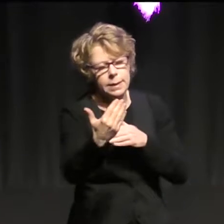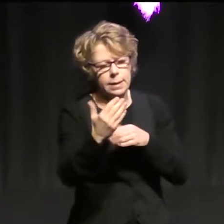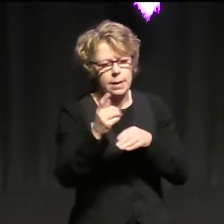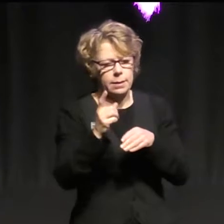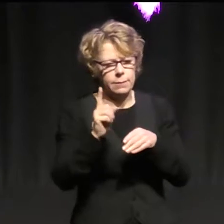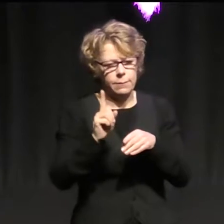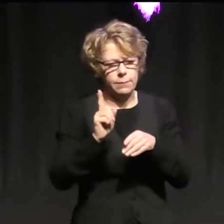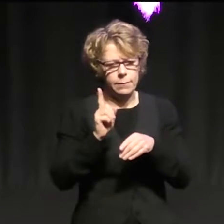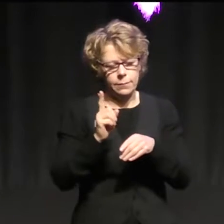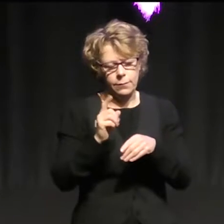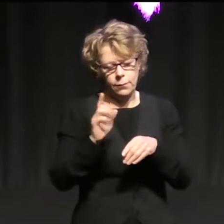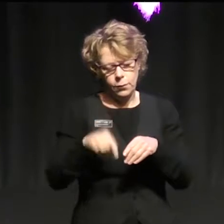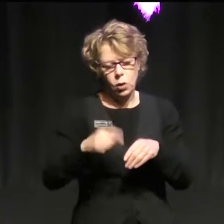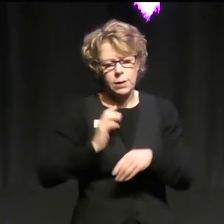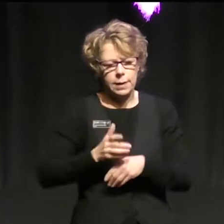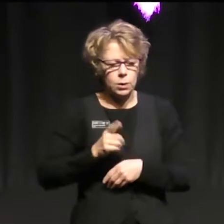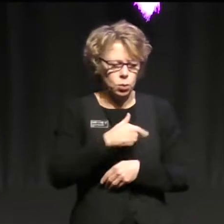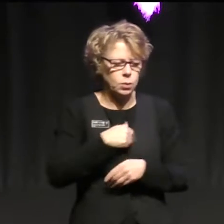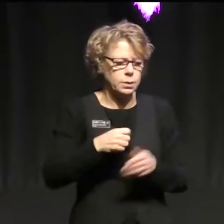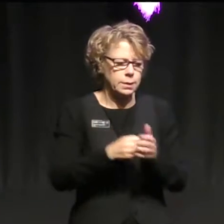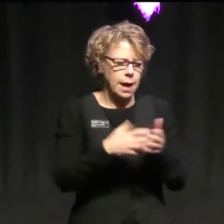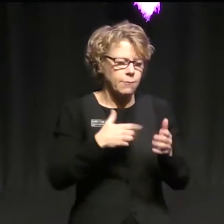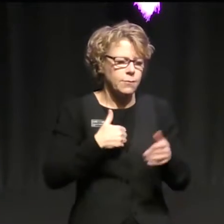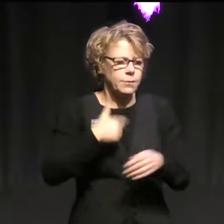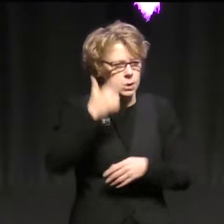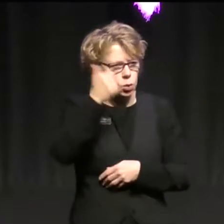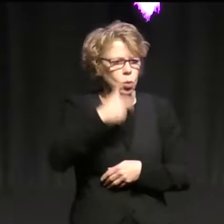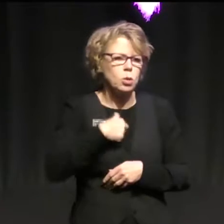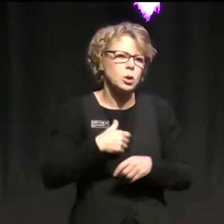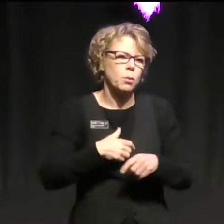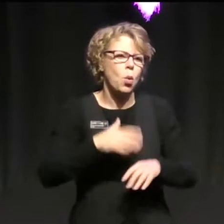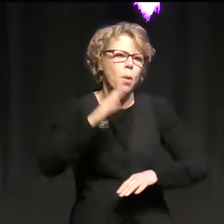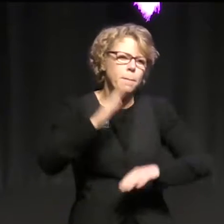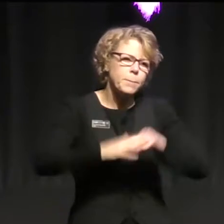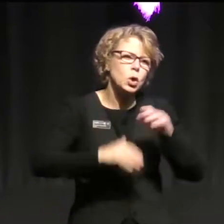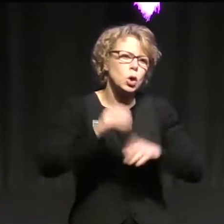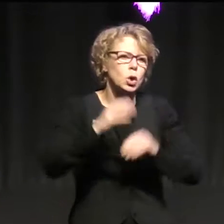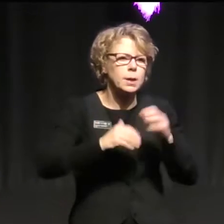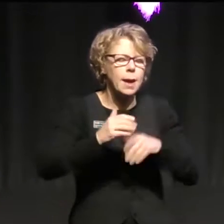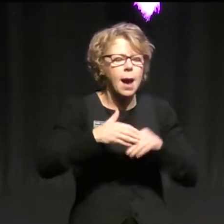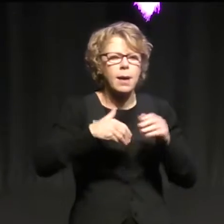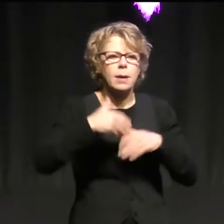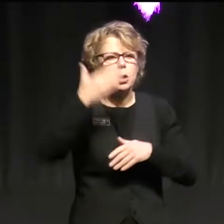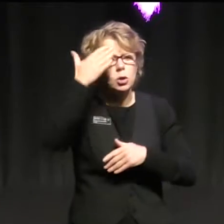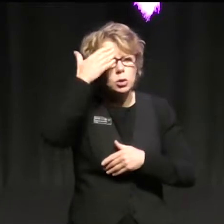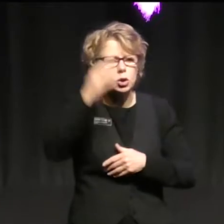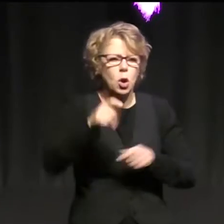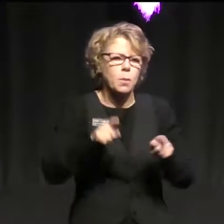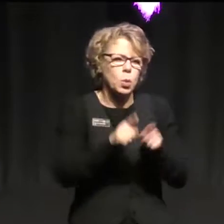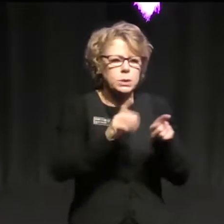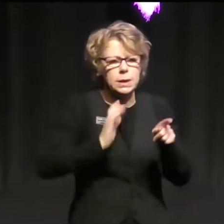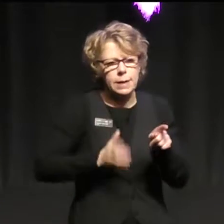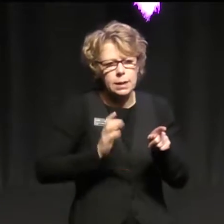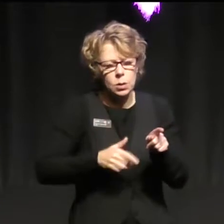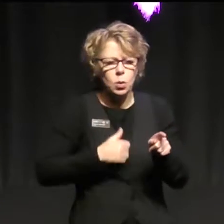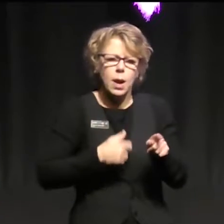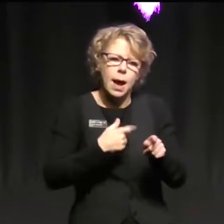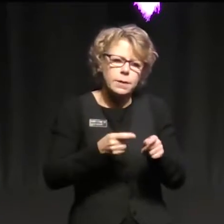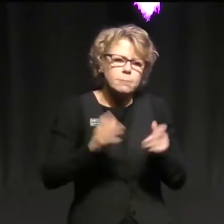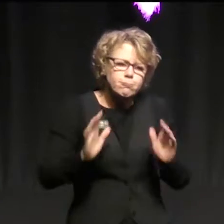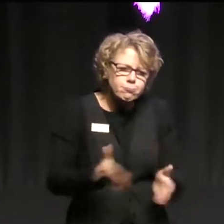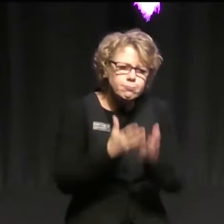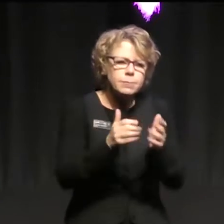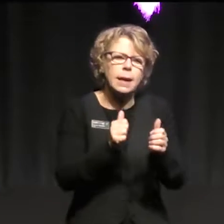think organizing, building capacity of the women, leading to asset creation, building their leadership skills